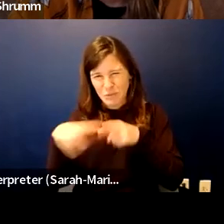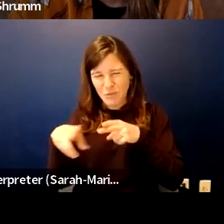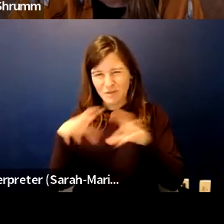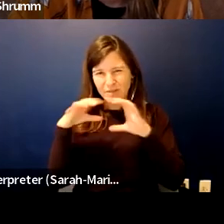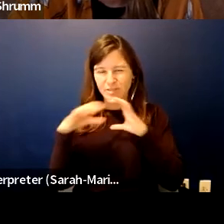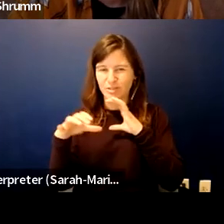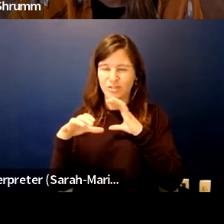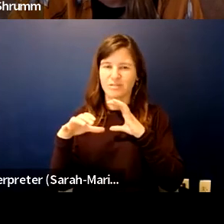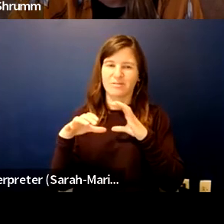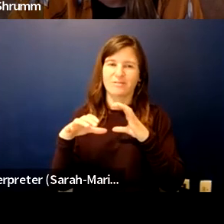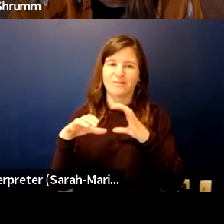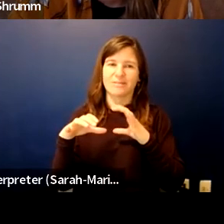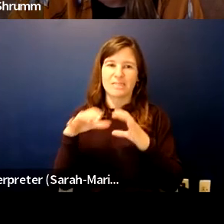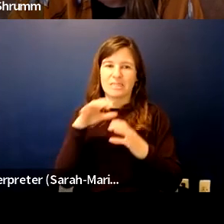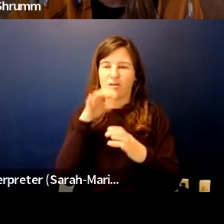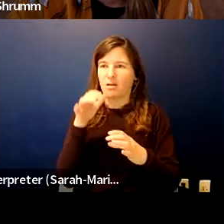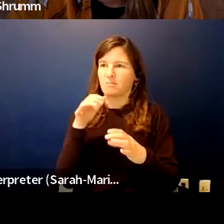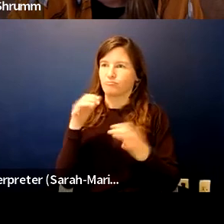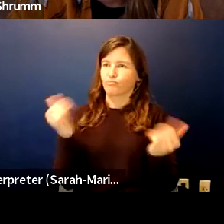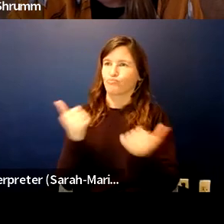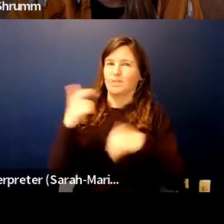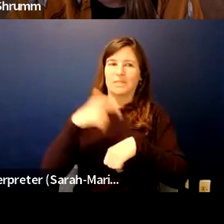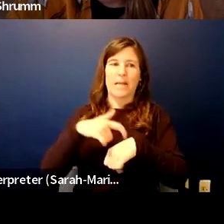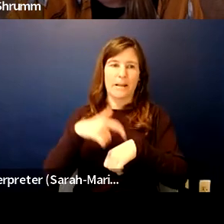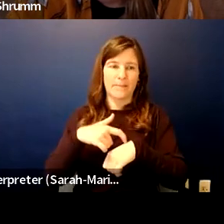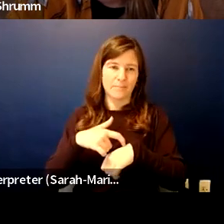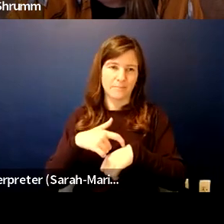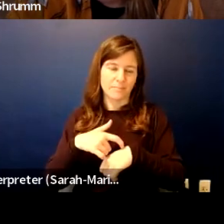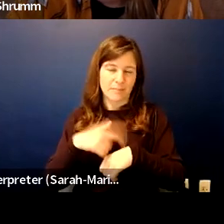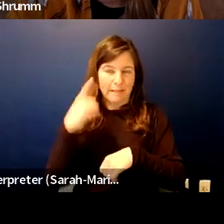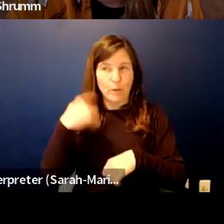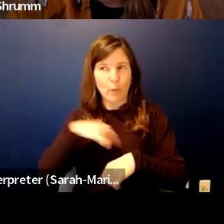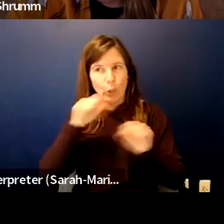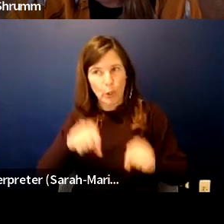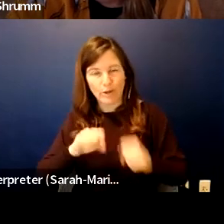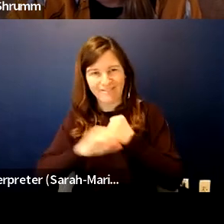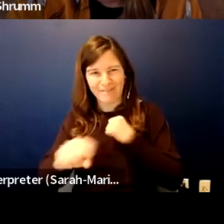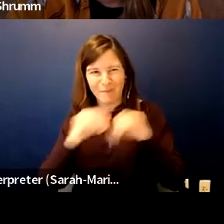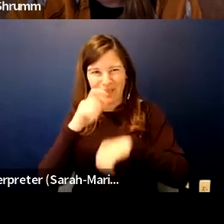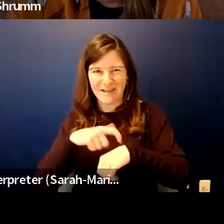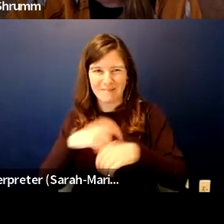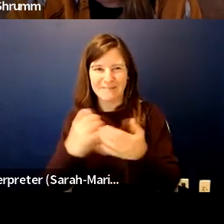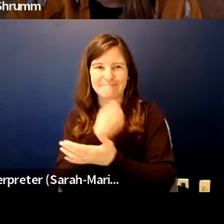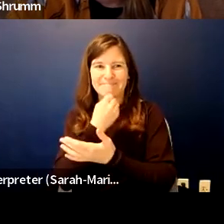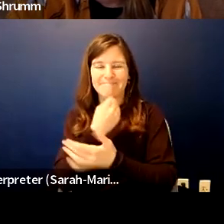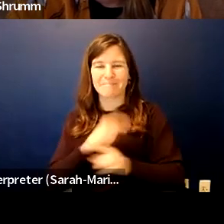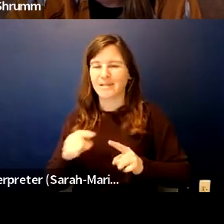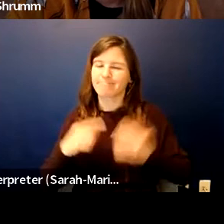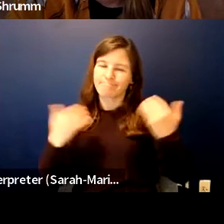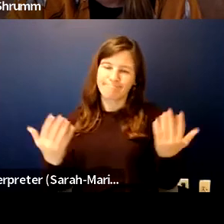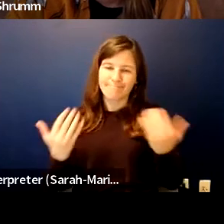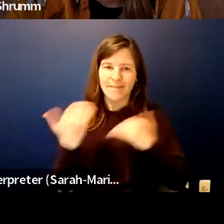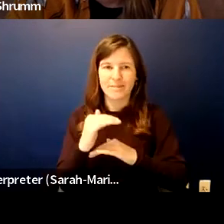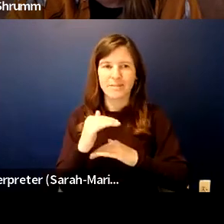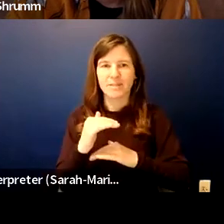overall because we just didn't have as much time as I think we could have taken, but that's just what it is. So